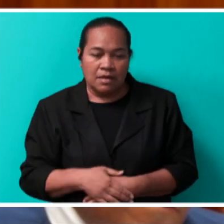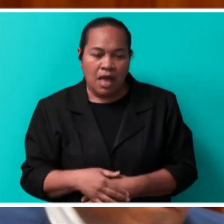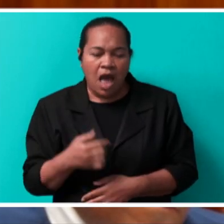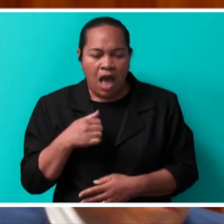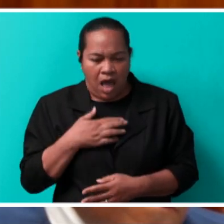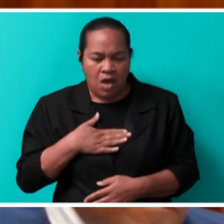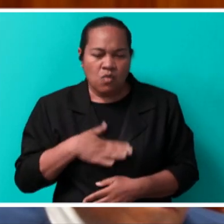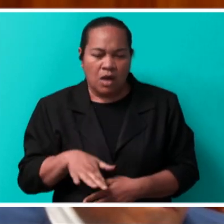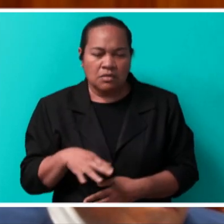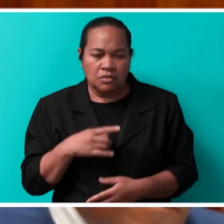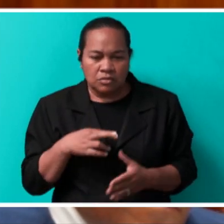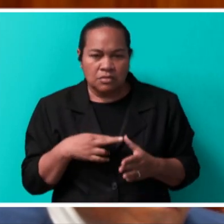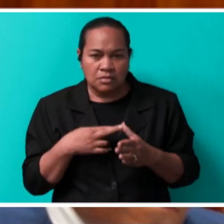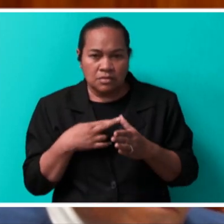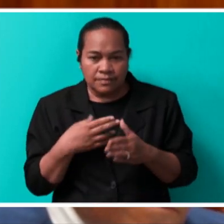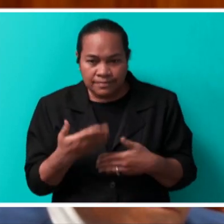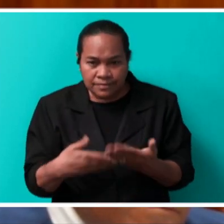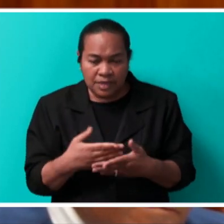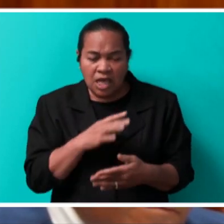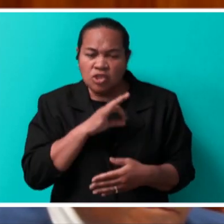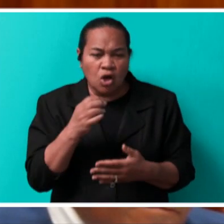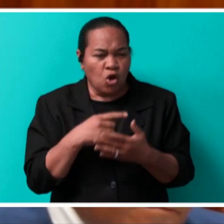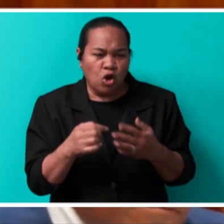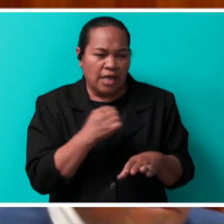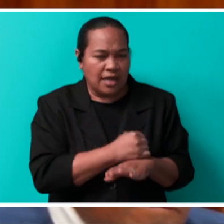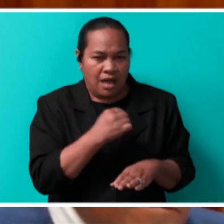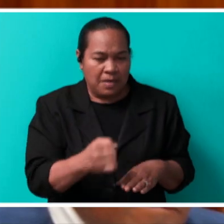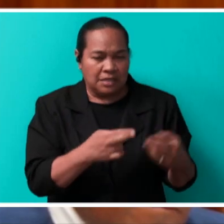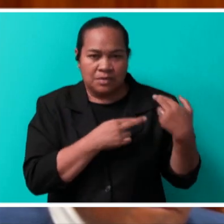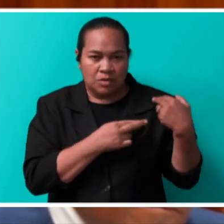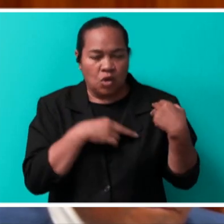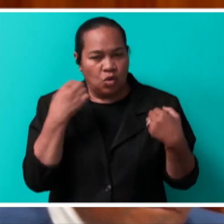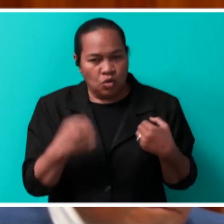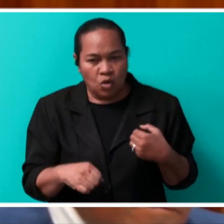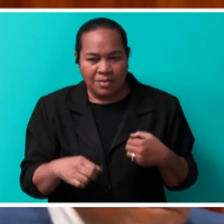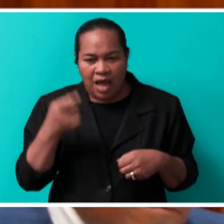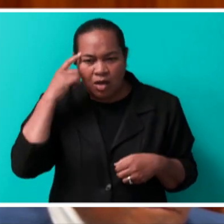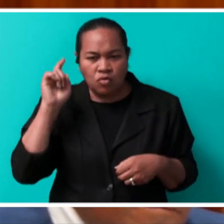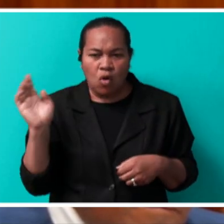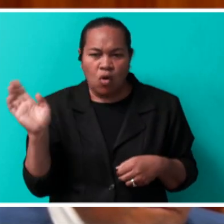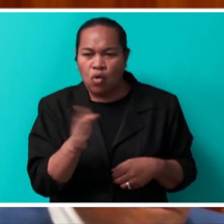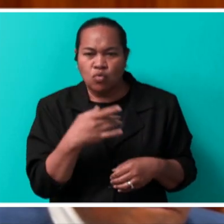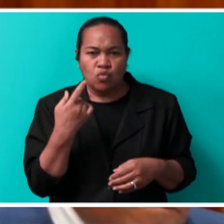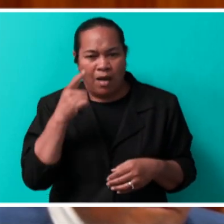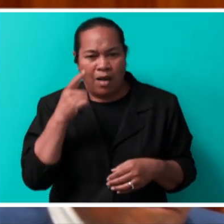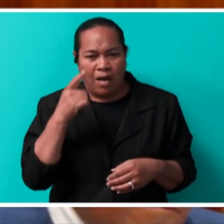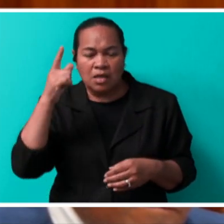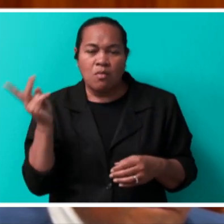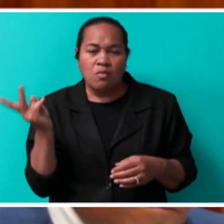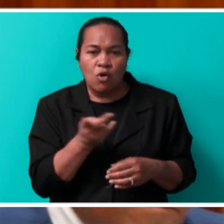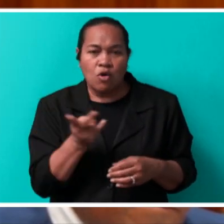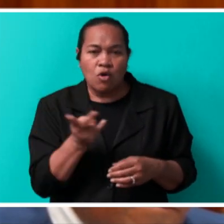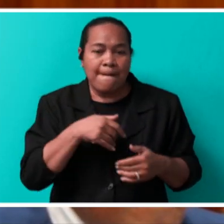to reiterate that this is not only government's responsibility. I call on the employers, both in the public and private